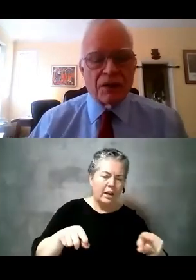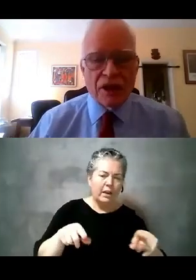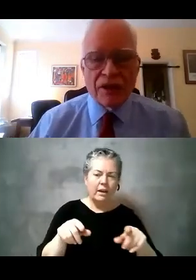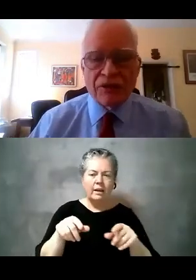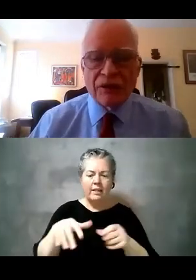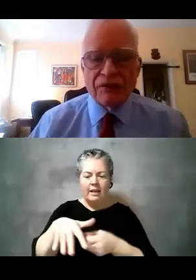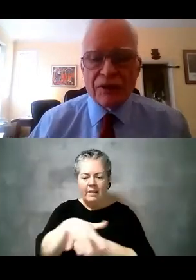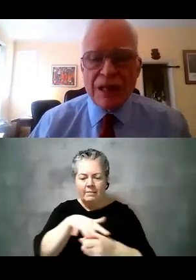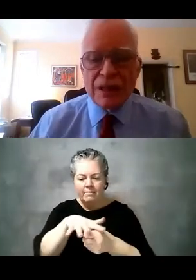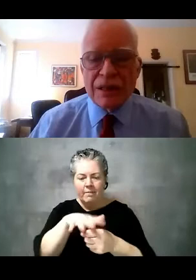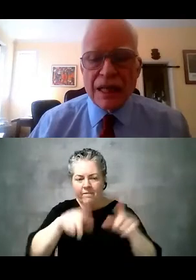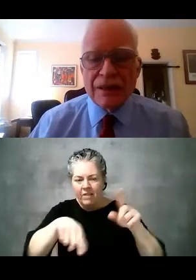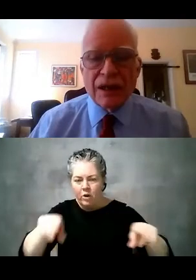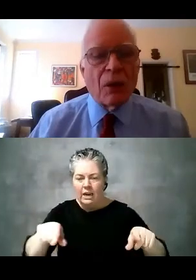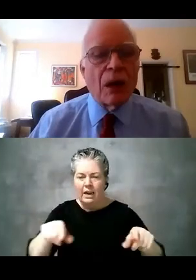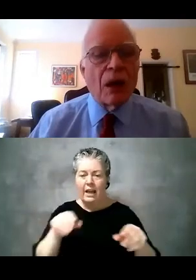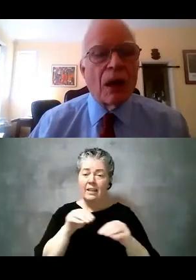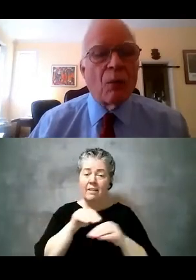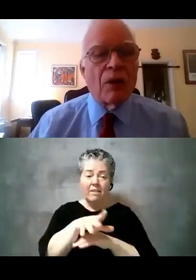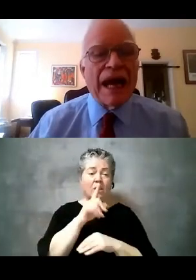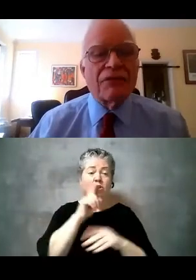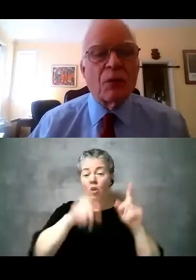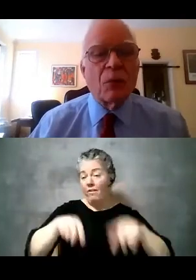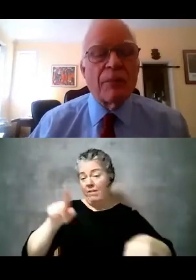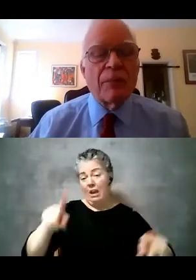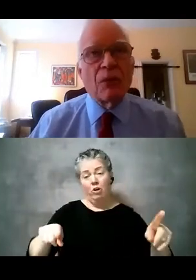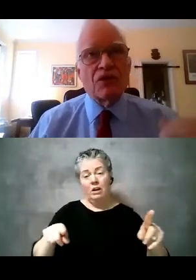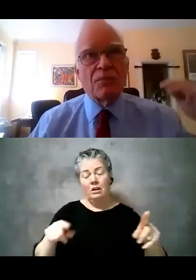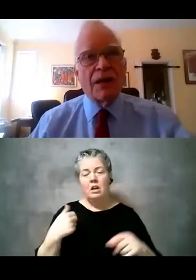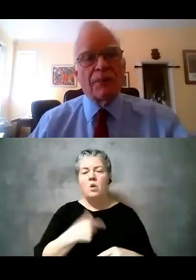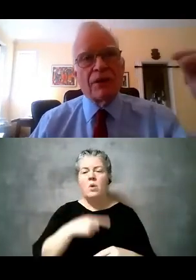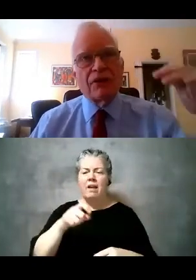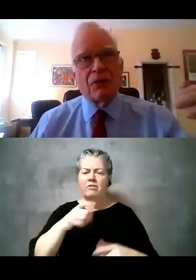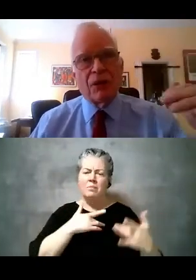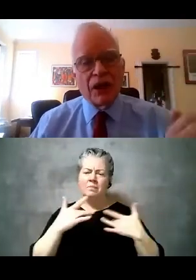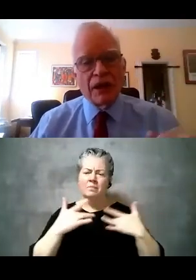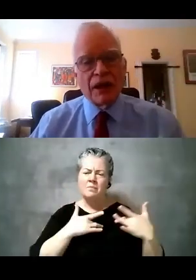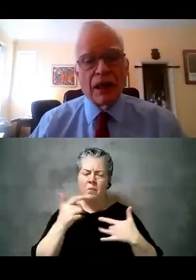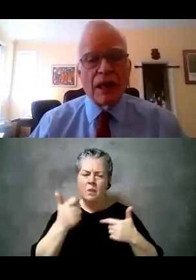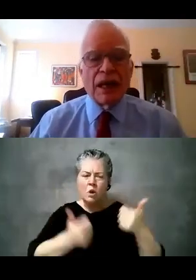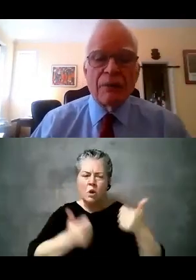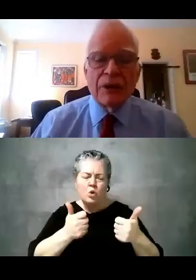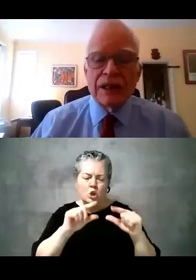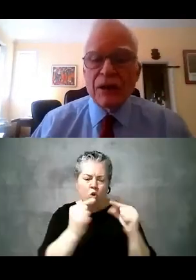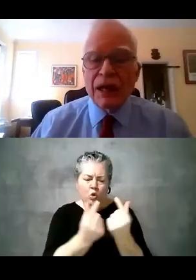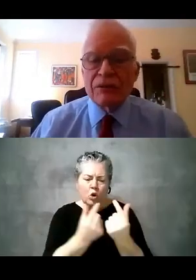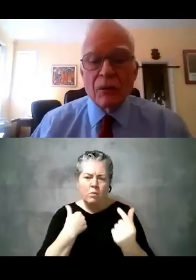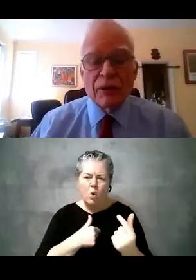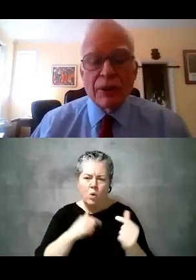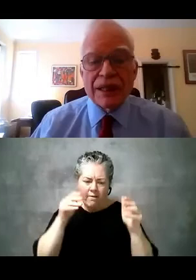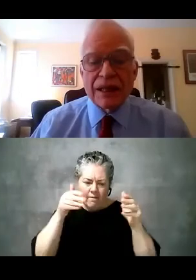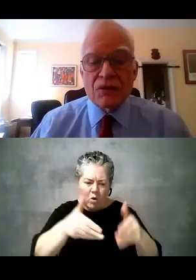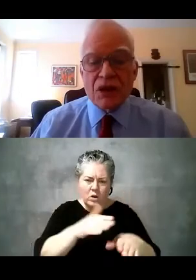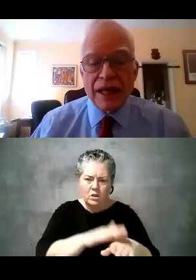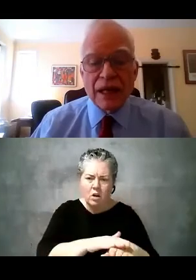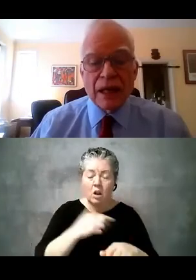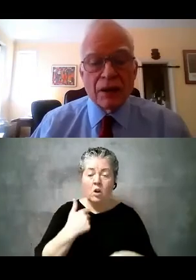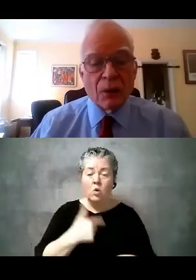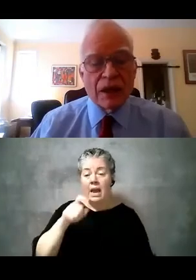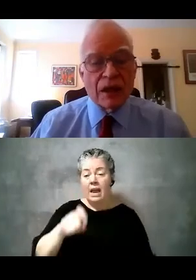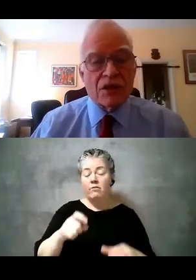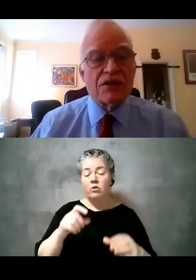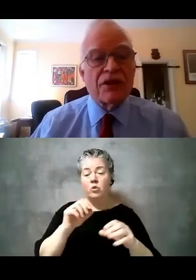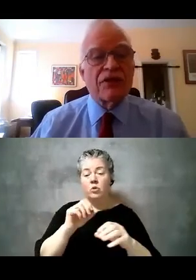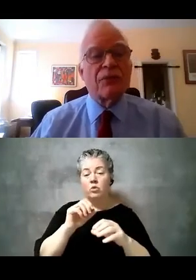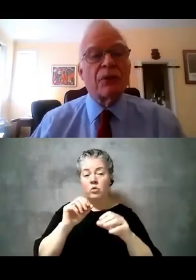are heterogeneous. And therefore, we have to worry about which population we're targeting. And we really do have to worry about the heterogeneity. Under